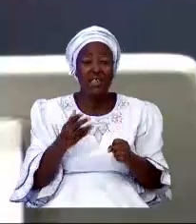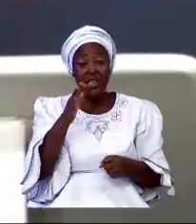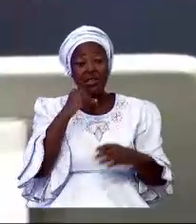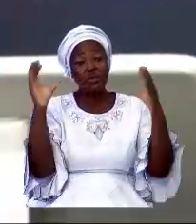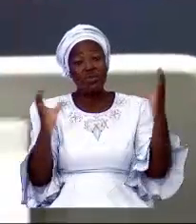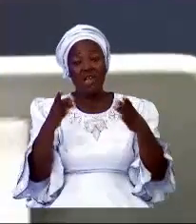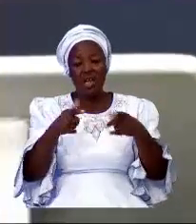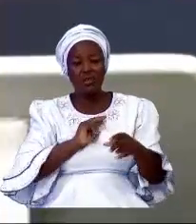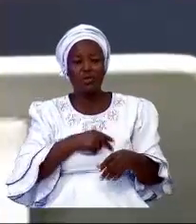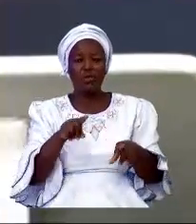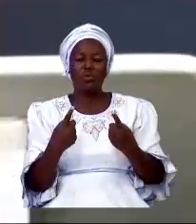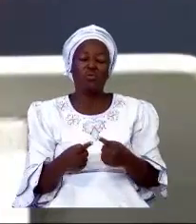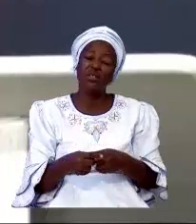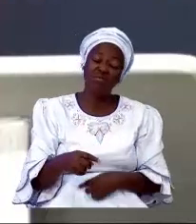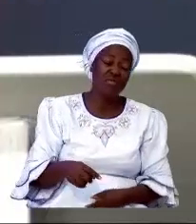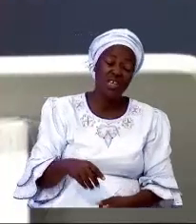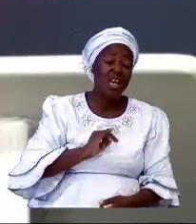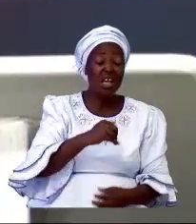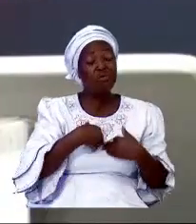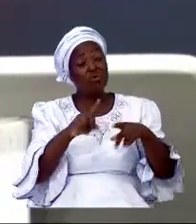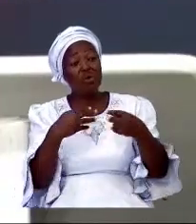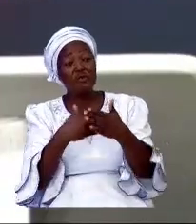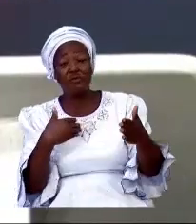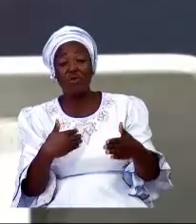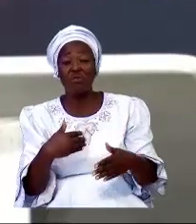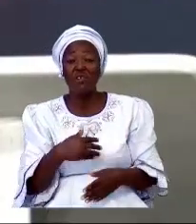you're lukewarm. This crusade, let's go.